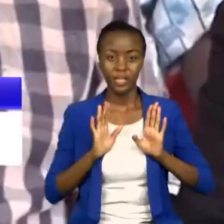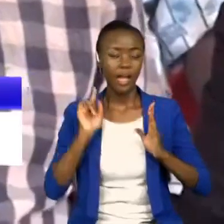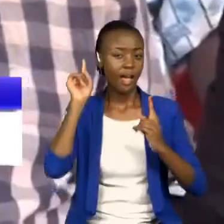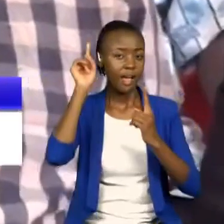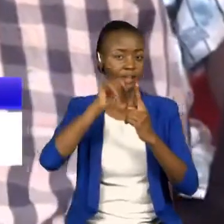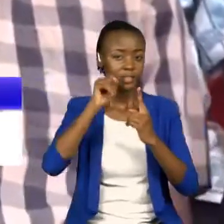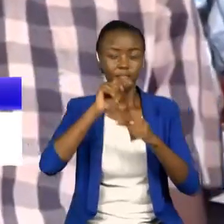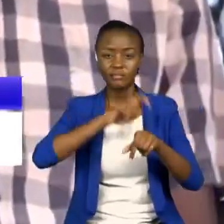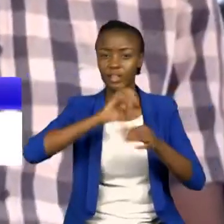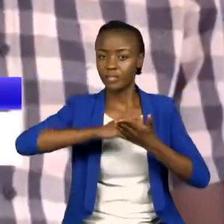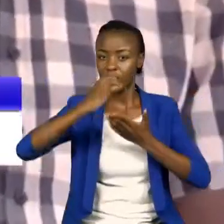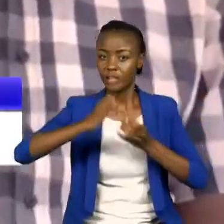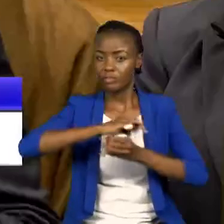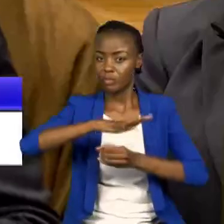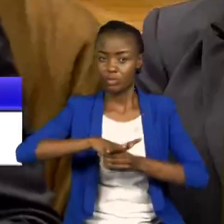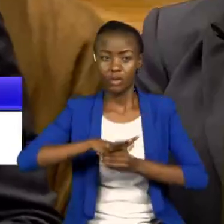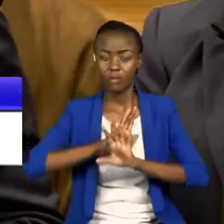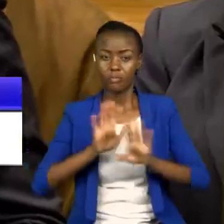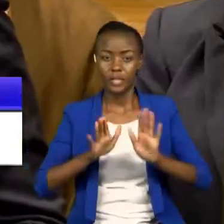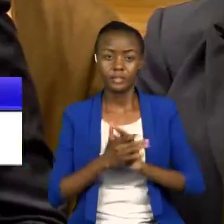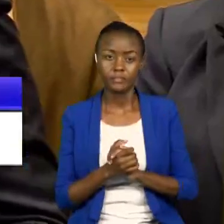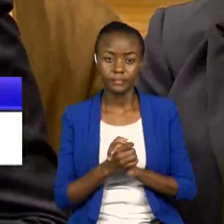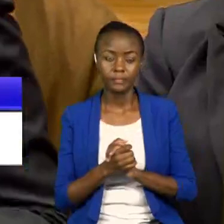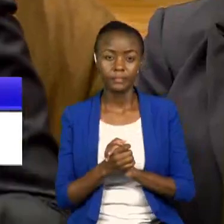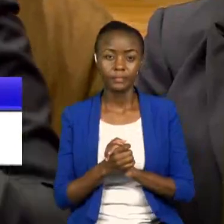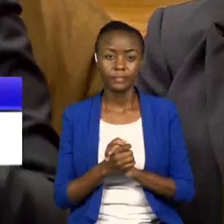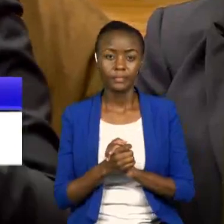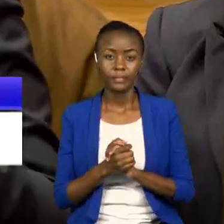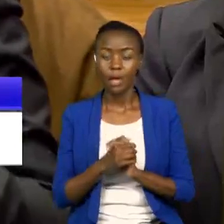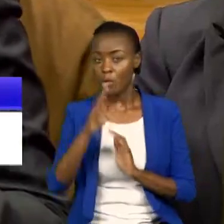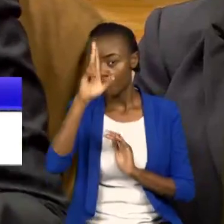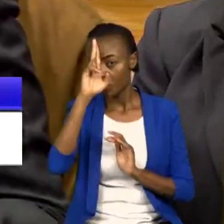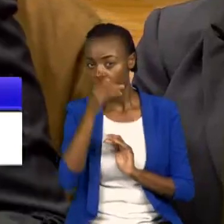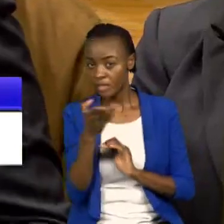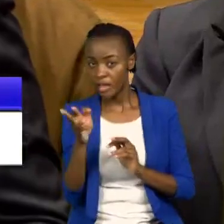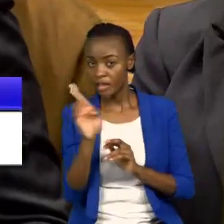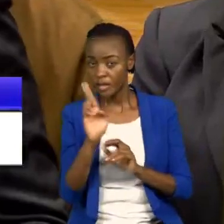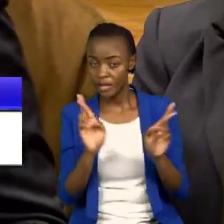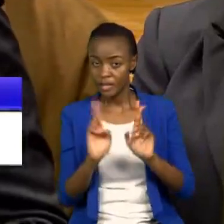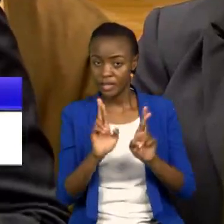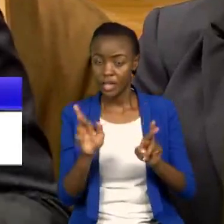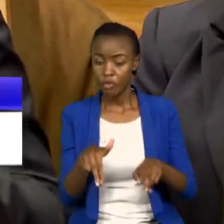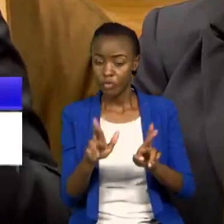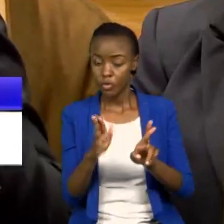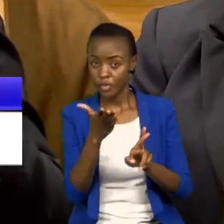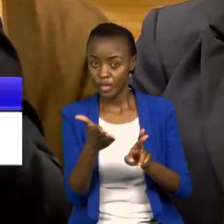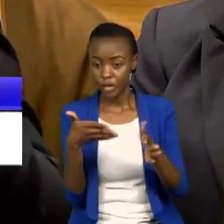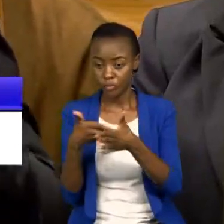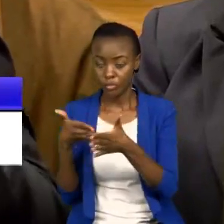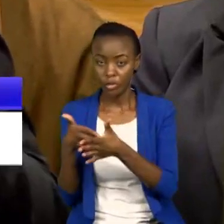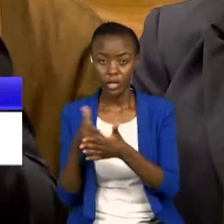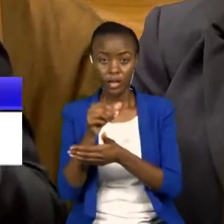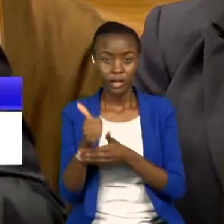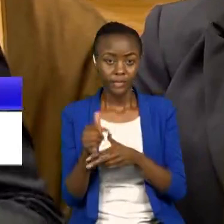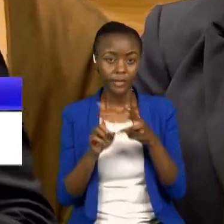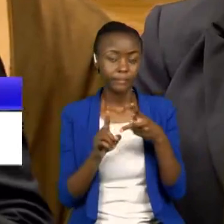against COVID-19 is achieved. We've had to put police officers on roadblocks. We have deployed, you know,